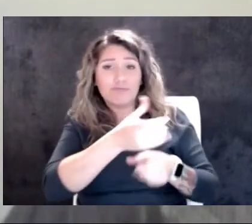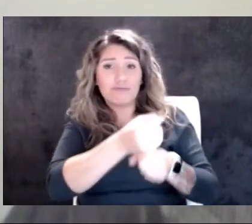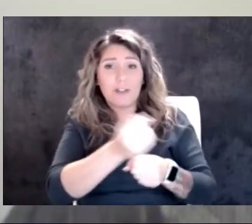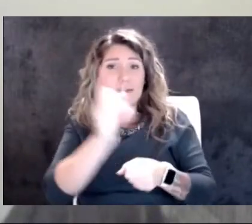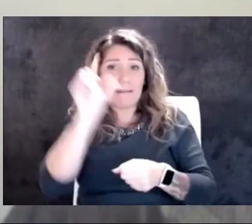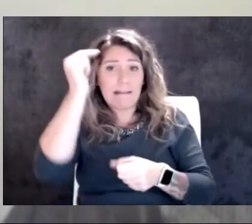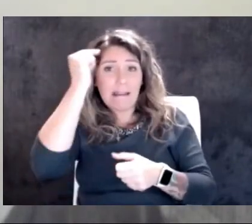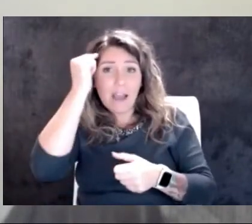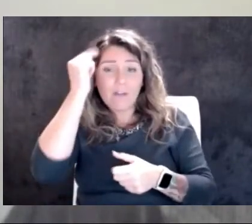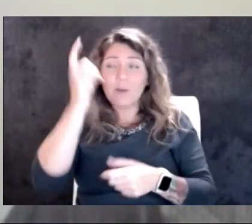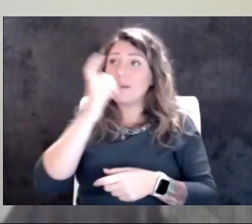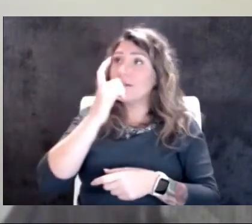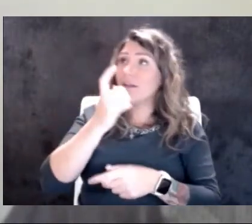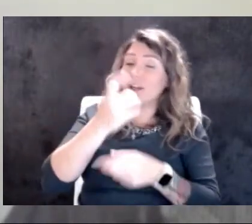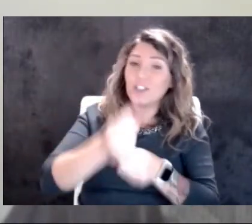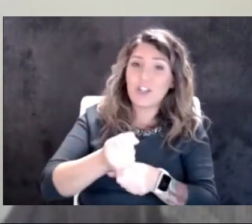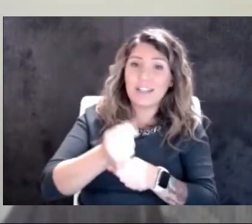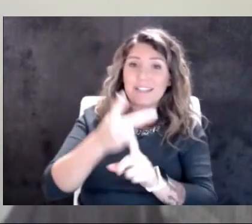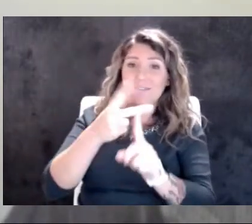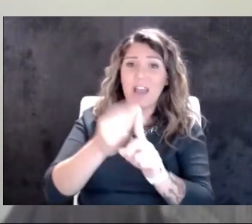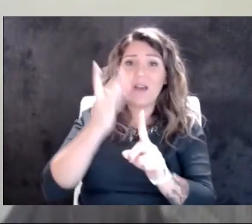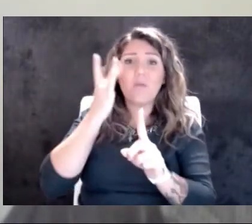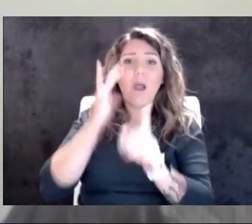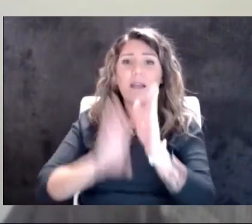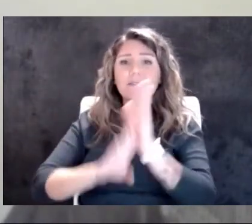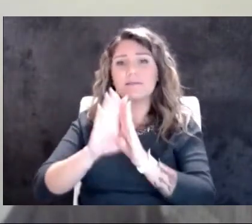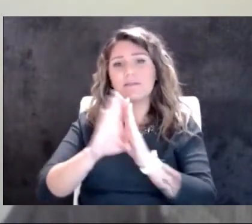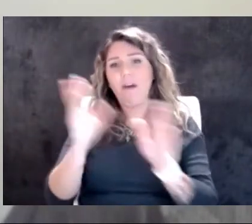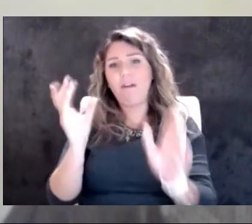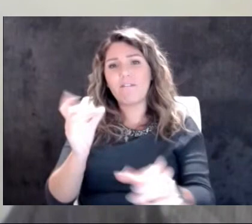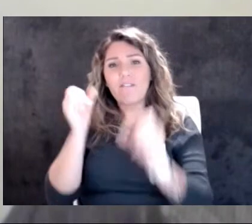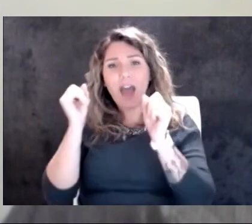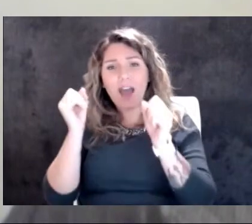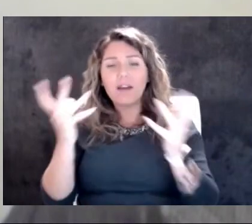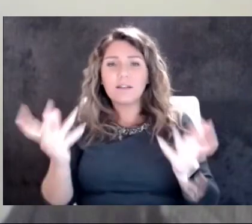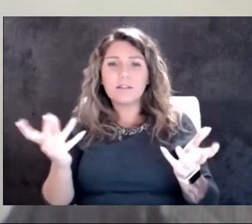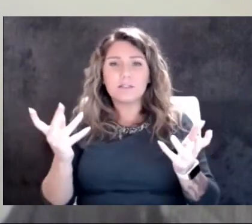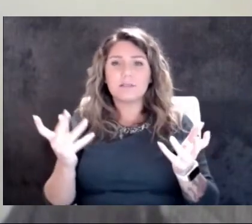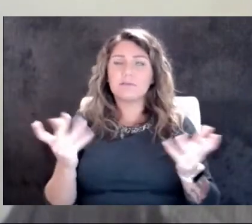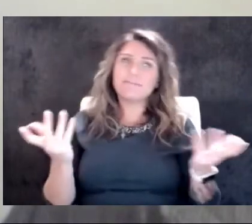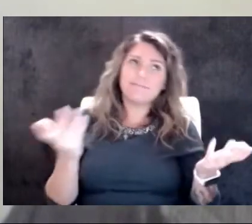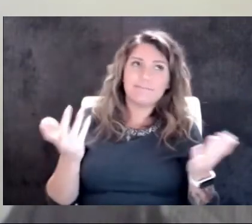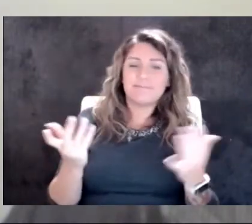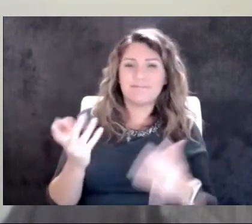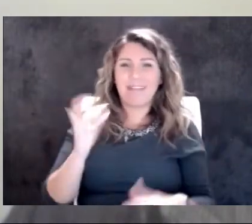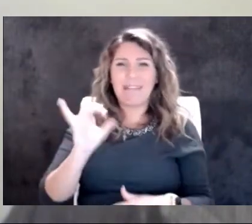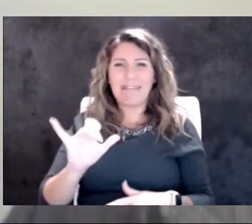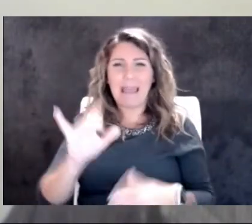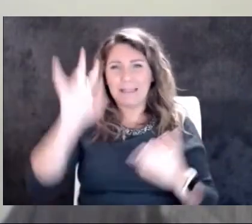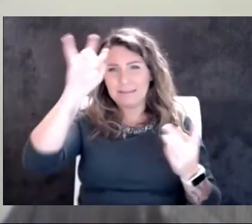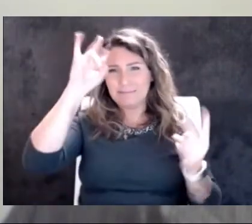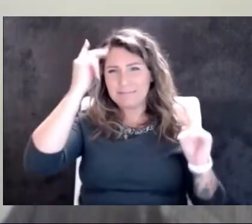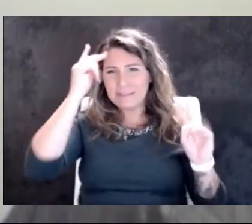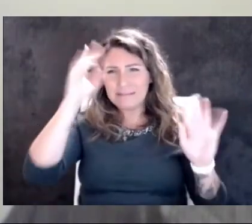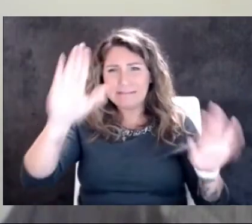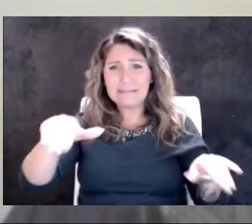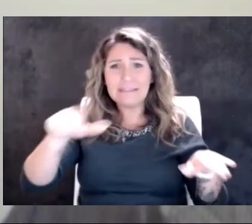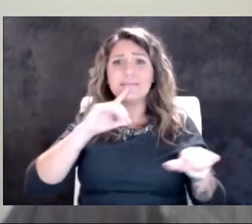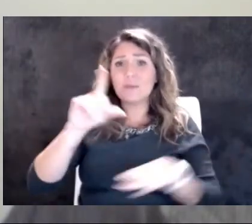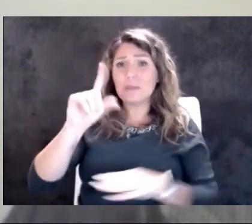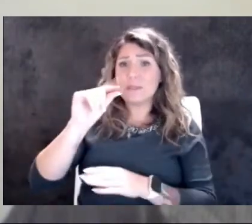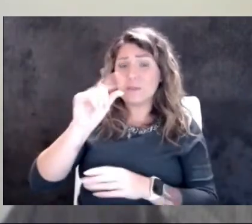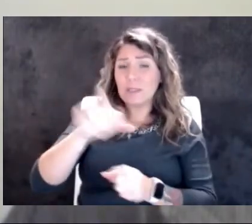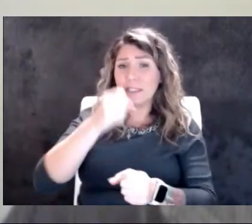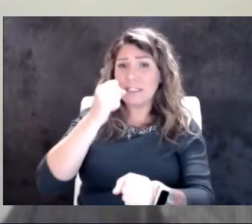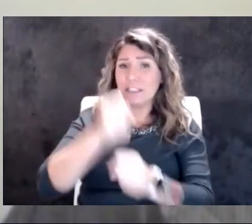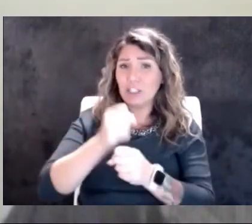trust the vaccine because it was developed so quickly, which is frankly a misperception. It took 20 years of research to get to these